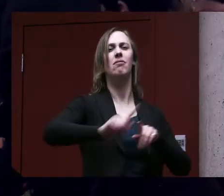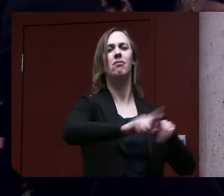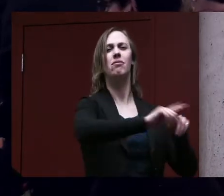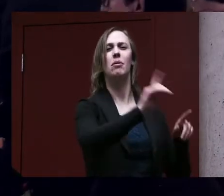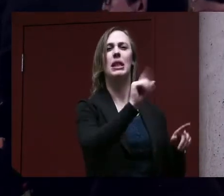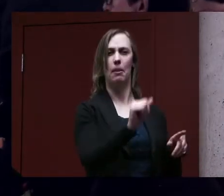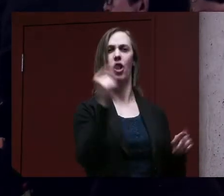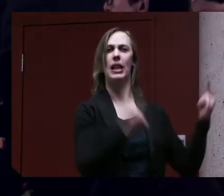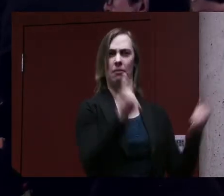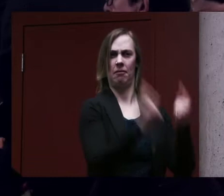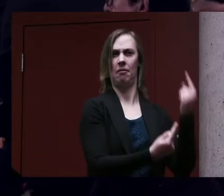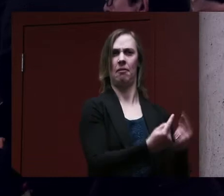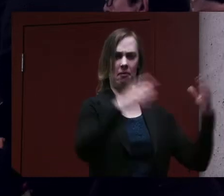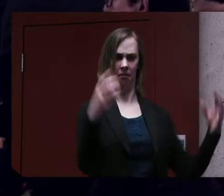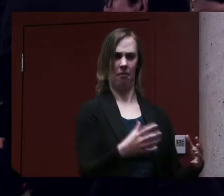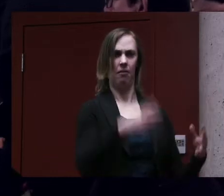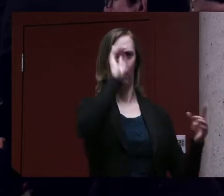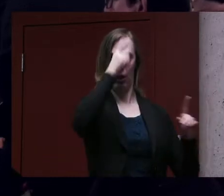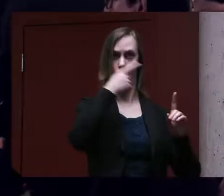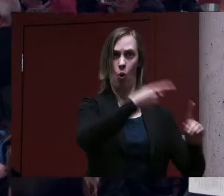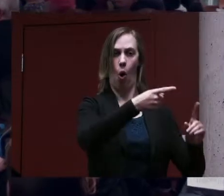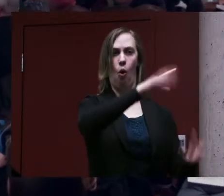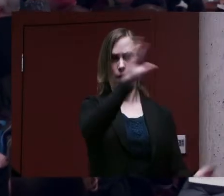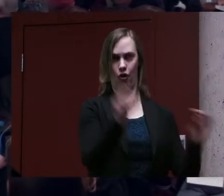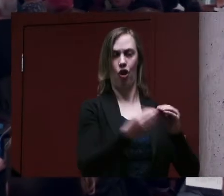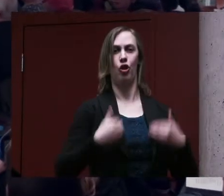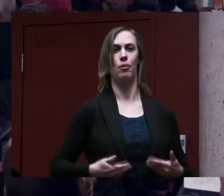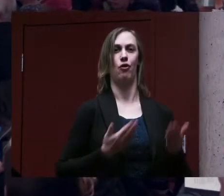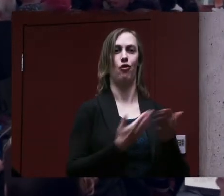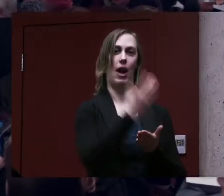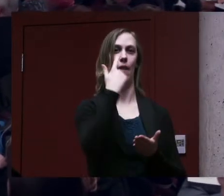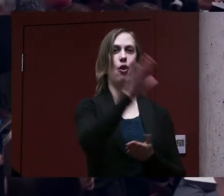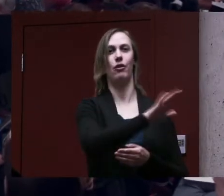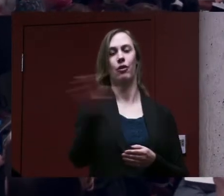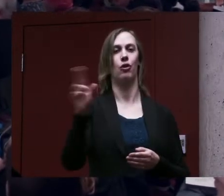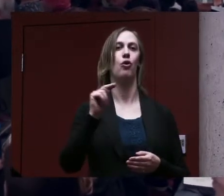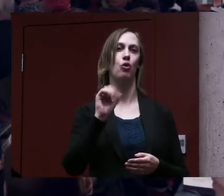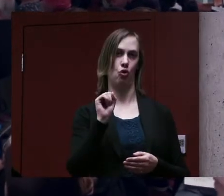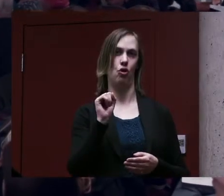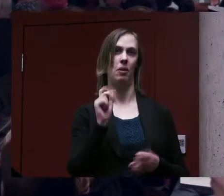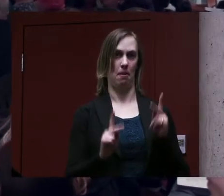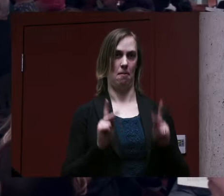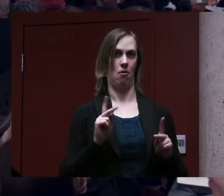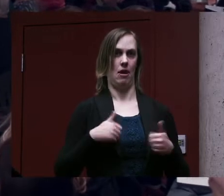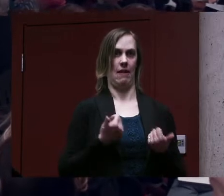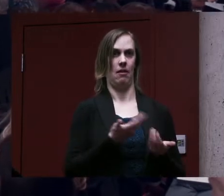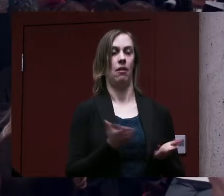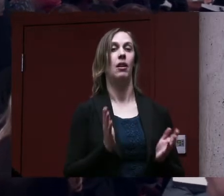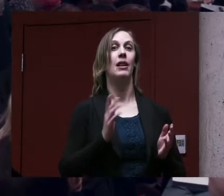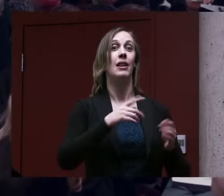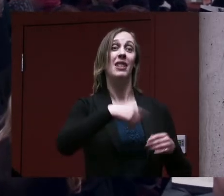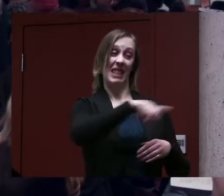to making human rights happen for people with disabilities in Nova Scotia, they decided that that was the only